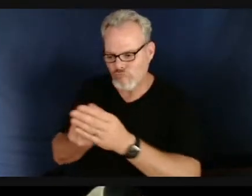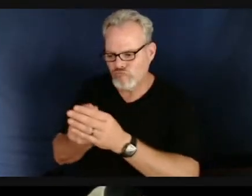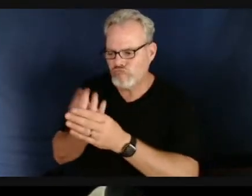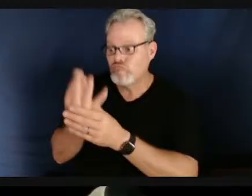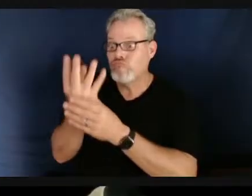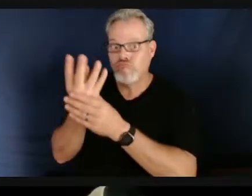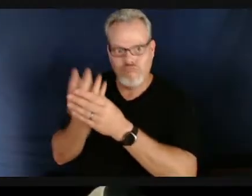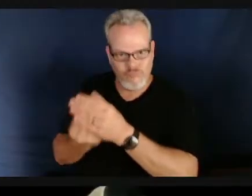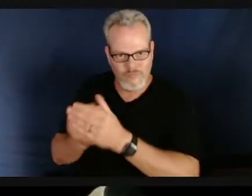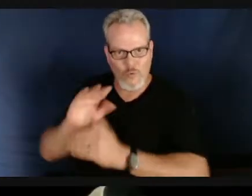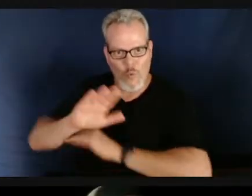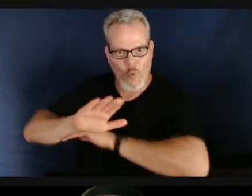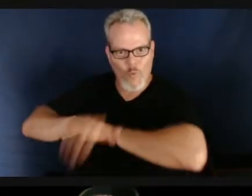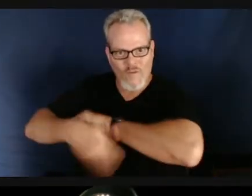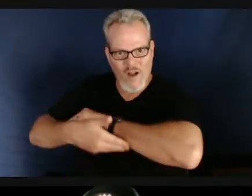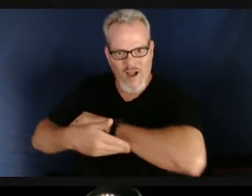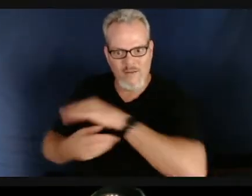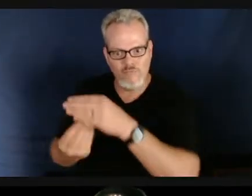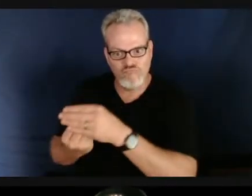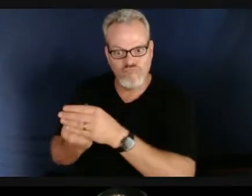glow, a little bit of the flaming as well.